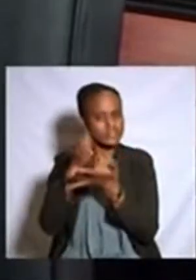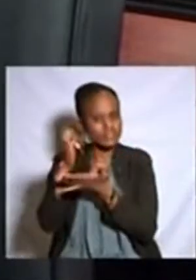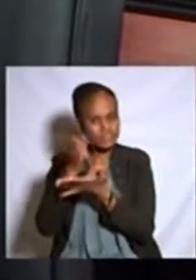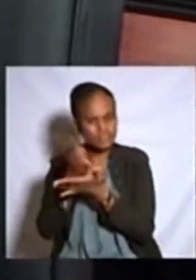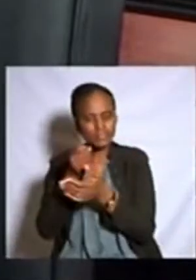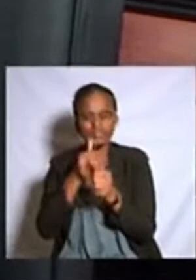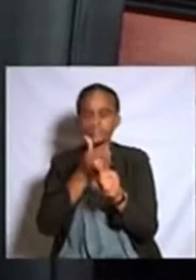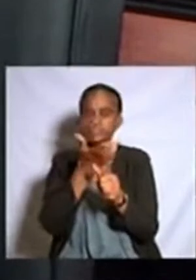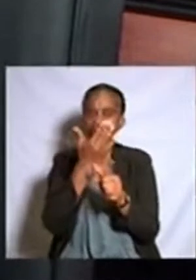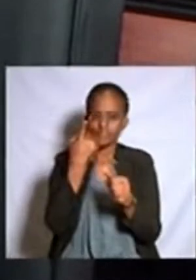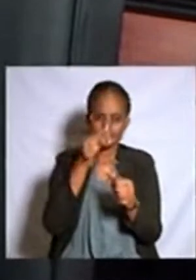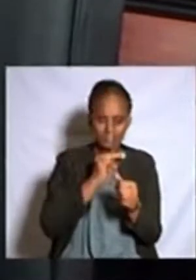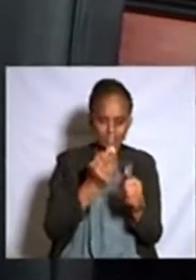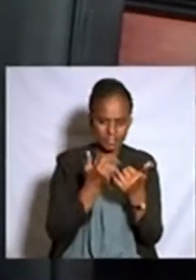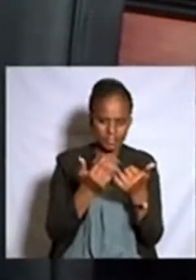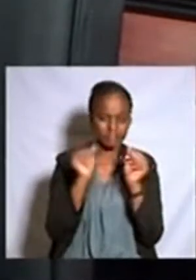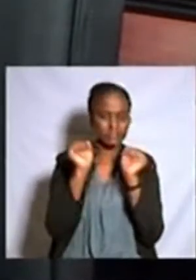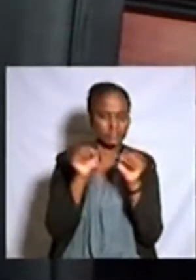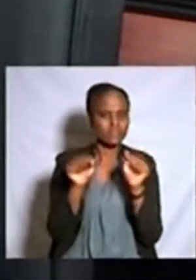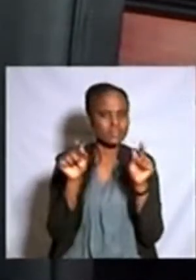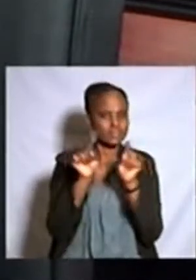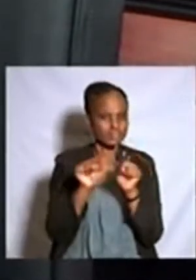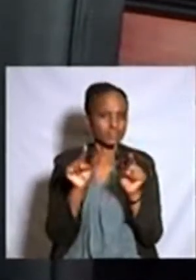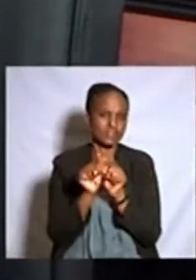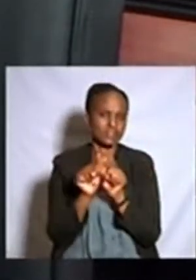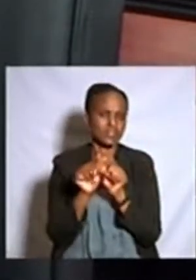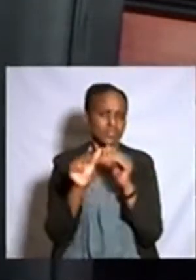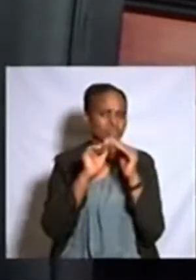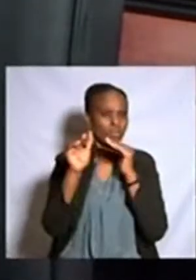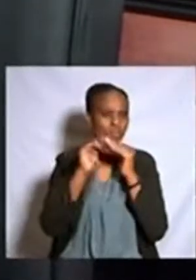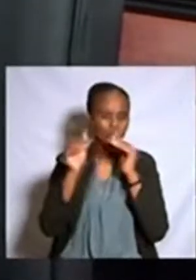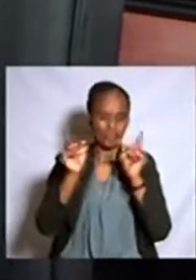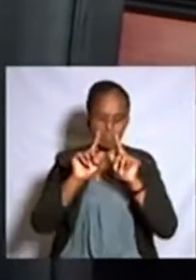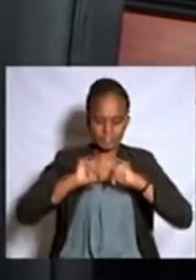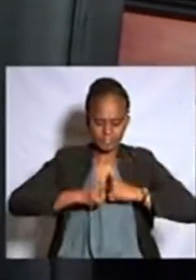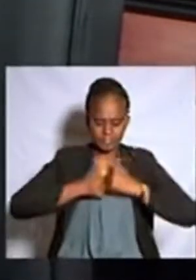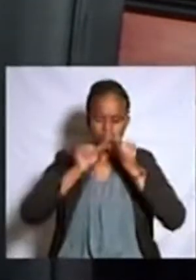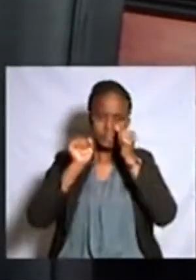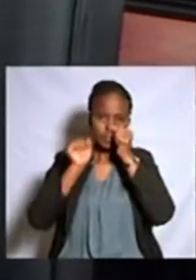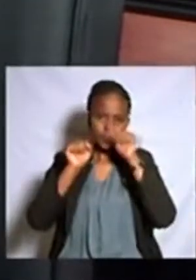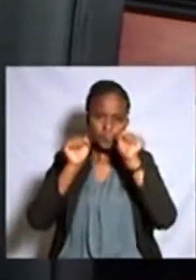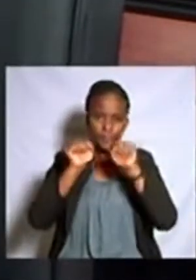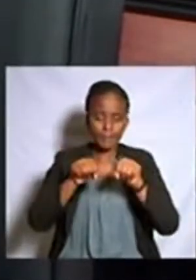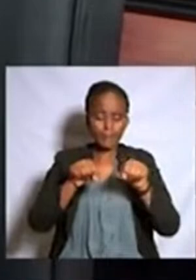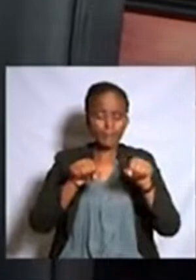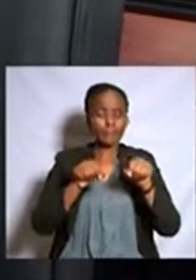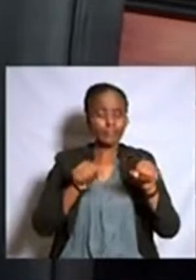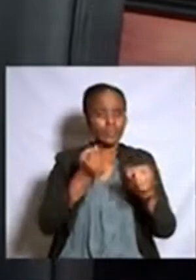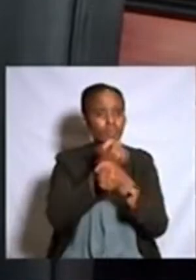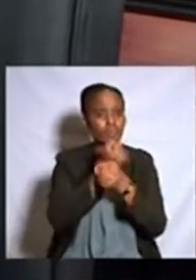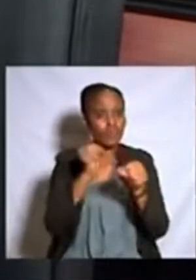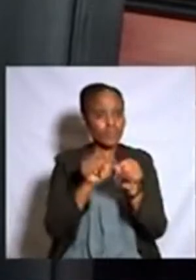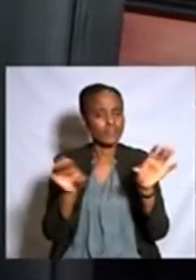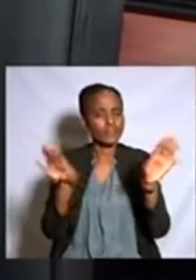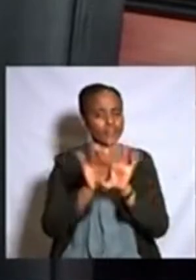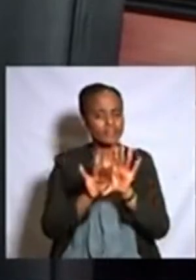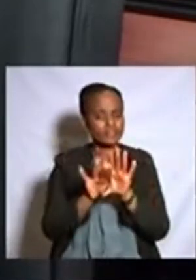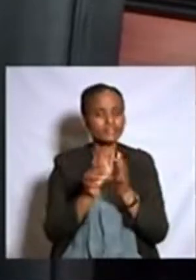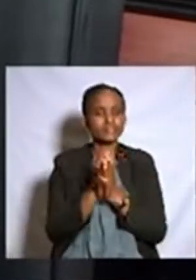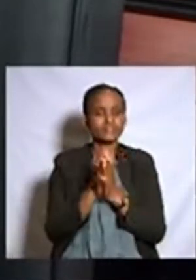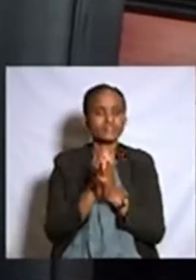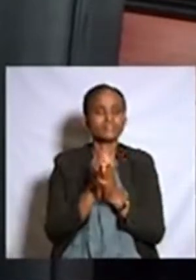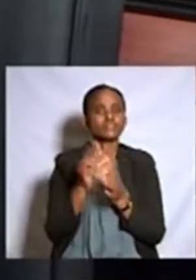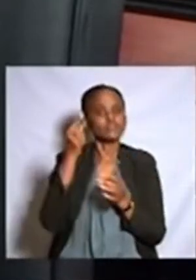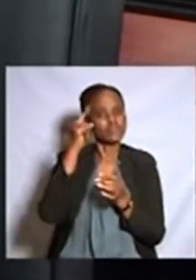follow-ups for us to be able to get to a level where we were able to close off. So I